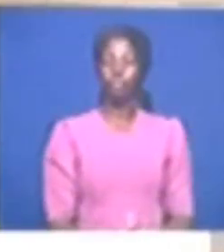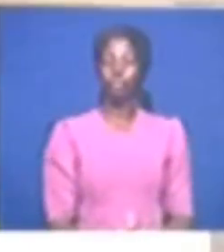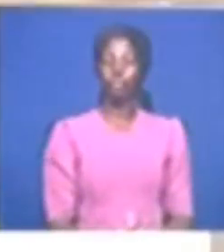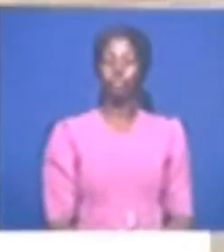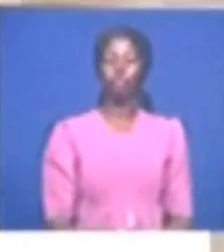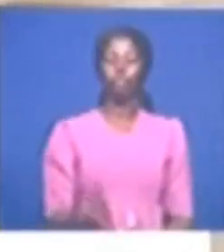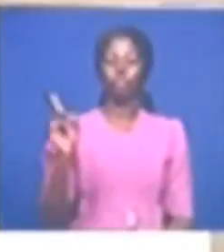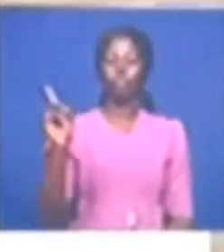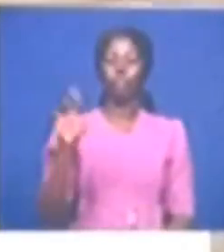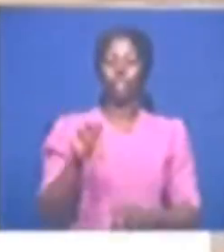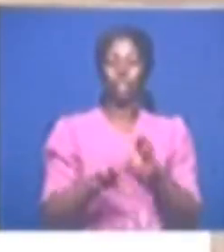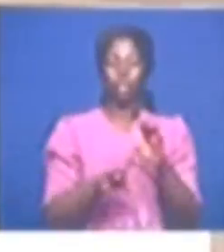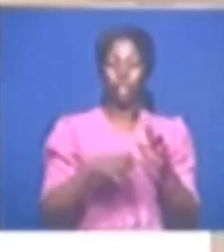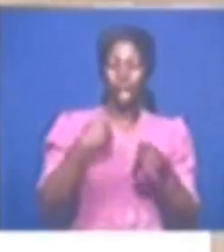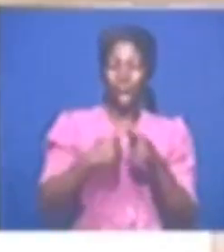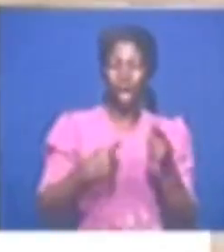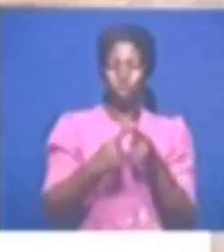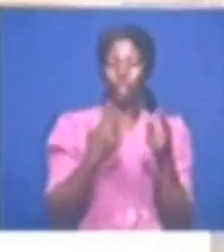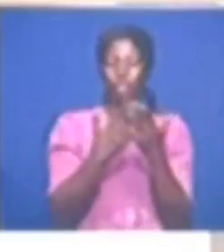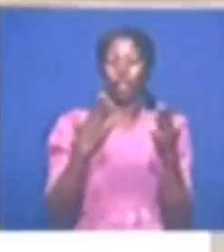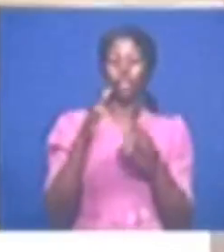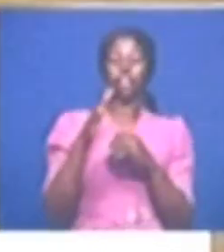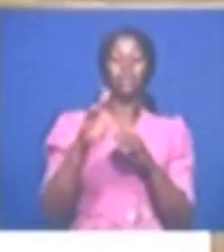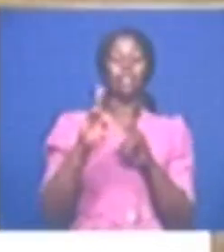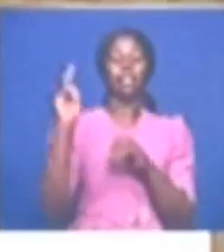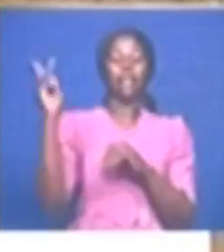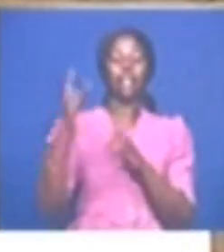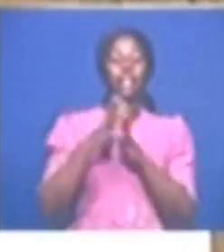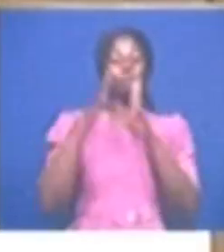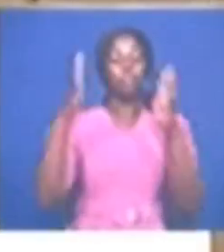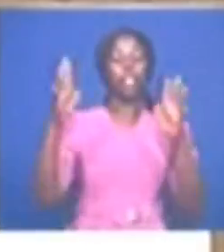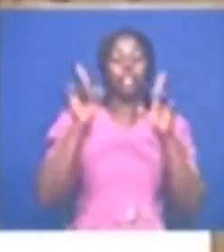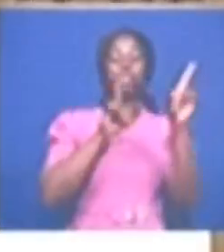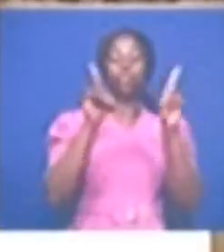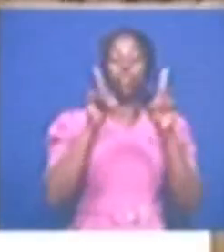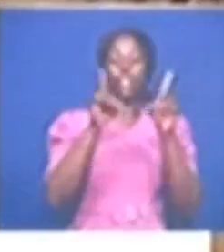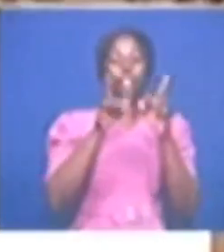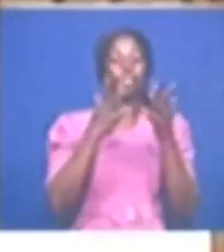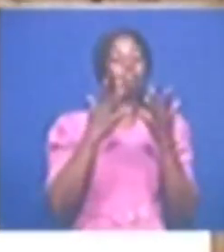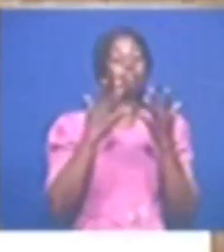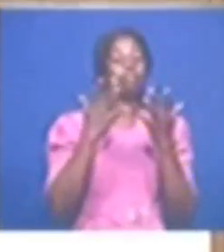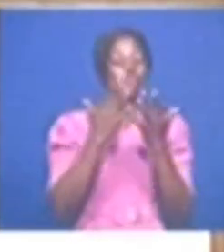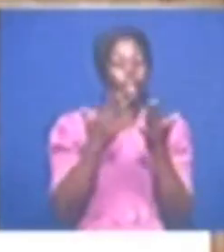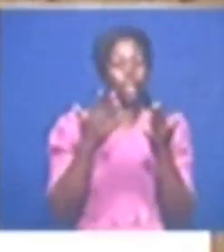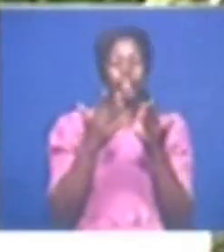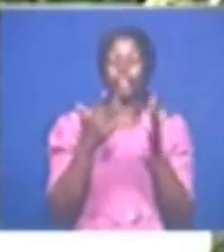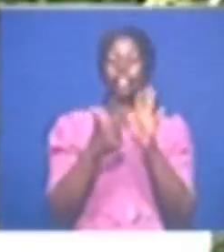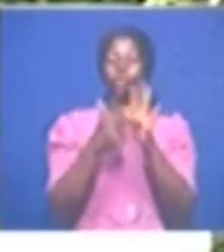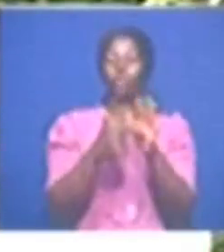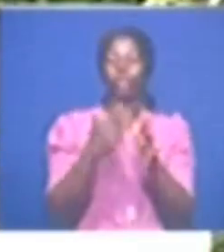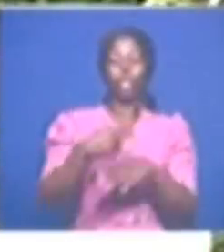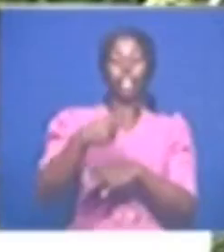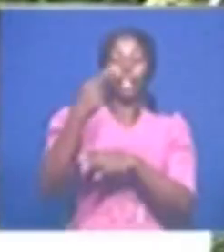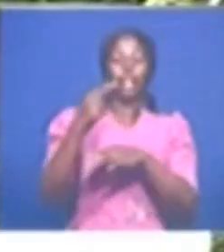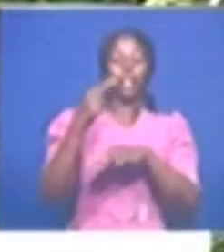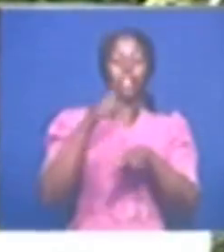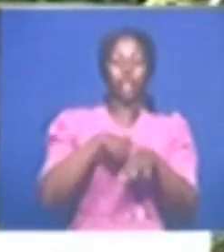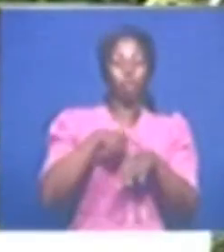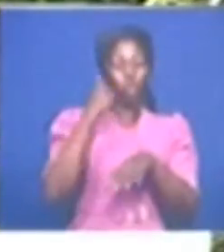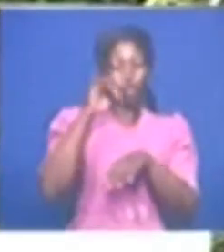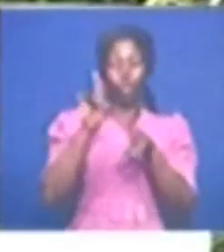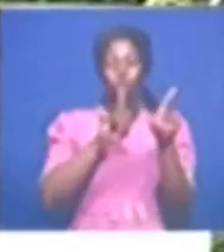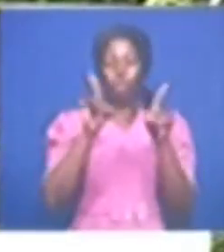This annual phenomena is Kenya's main tourist attraction and marks the beginning of the tourism high season. We're in discussions with the Ministry